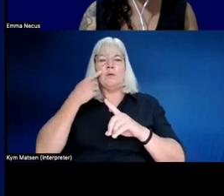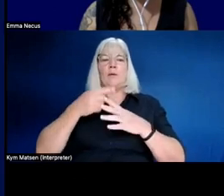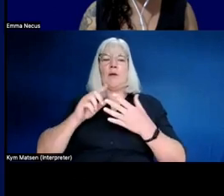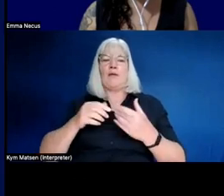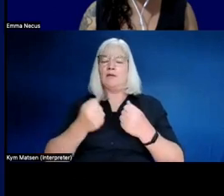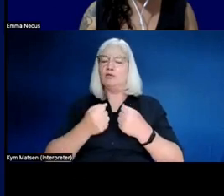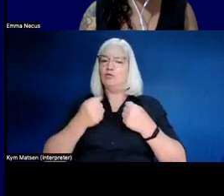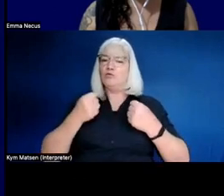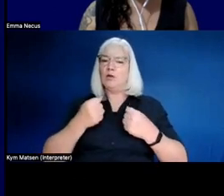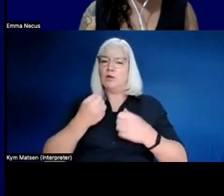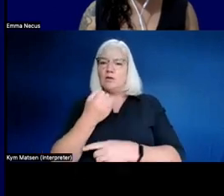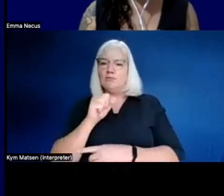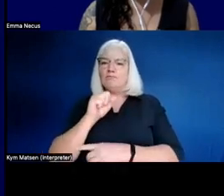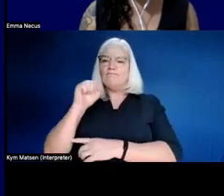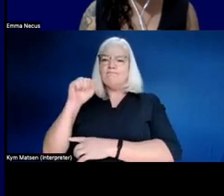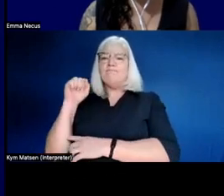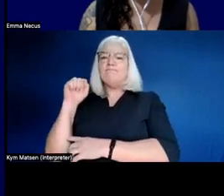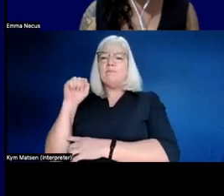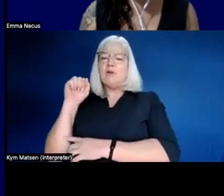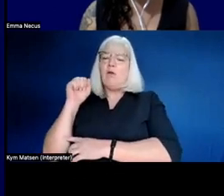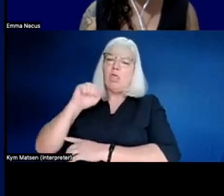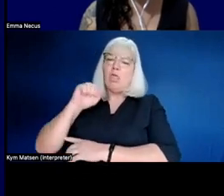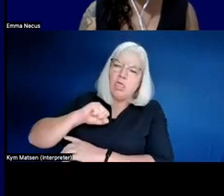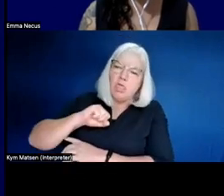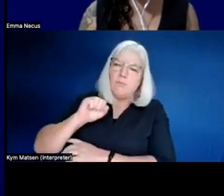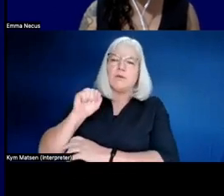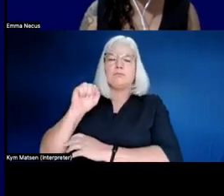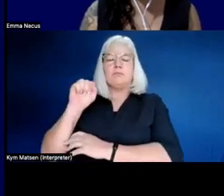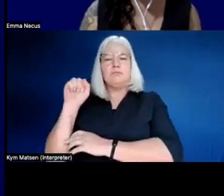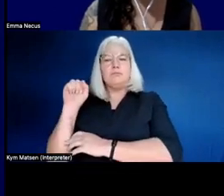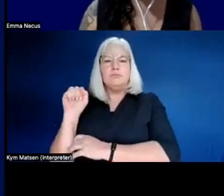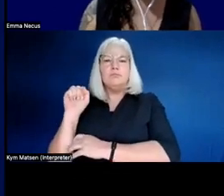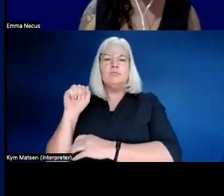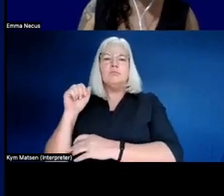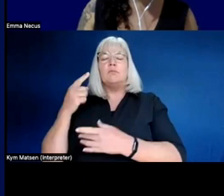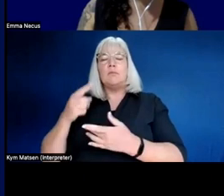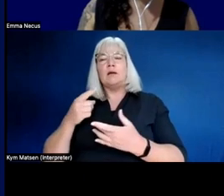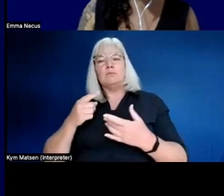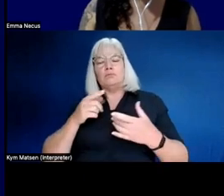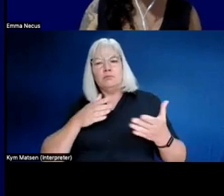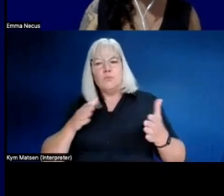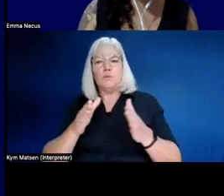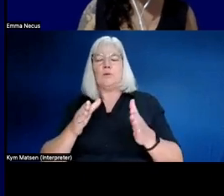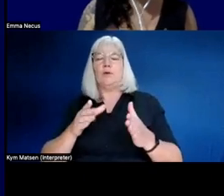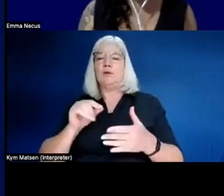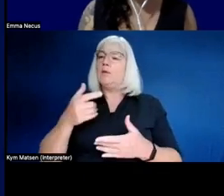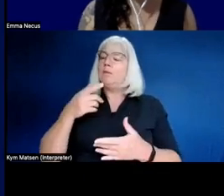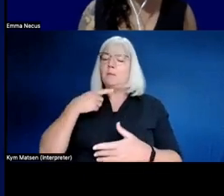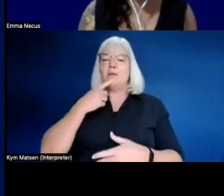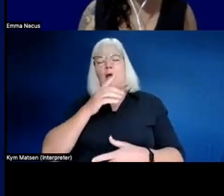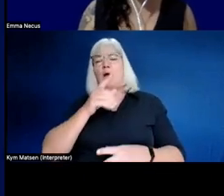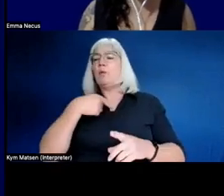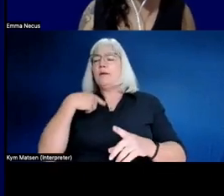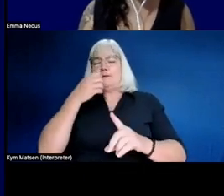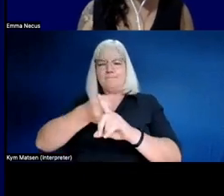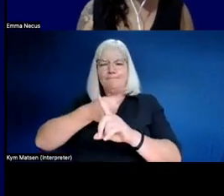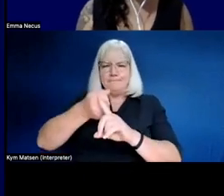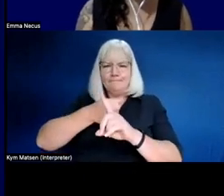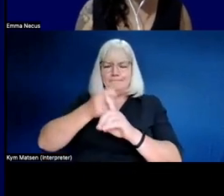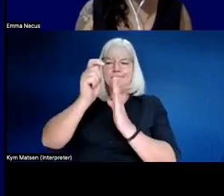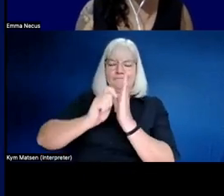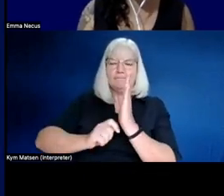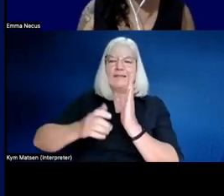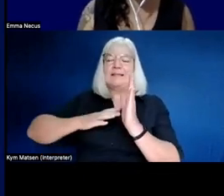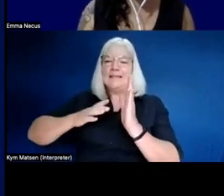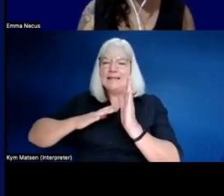for example, we might advocate for a well-supported seat for a child so they can reduce that aspiration risk by